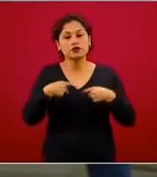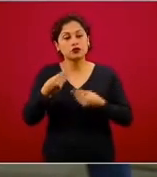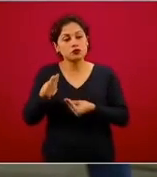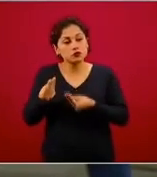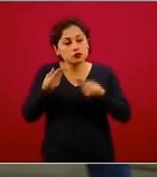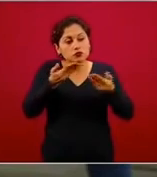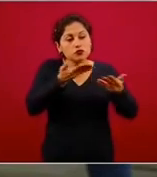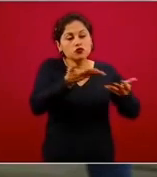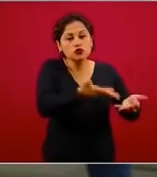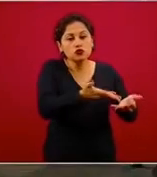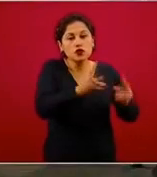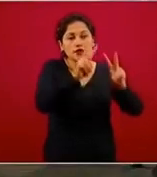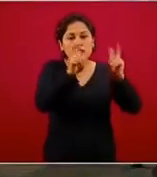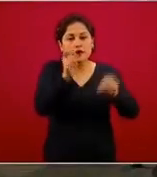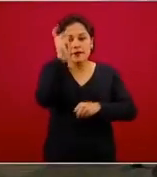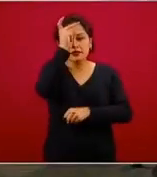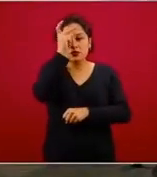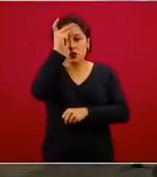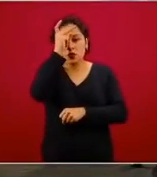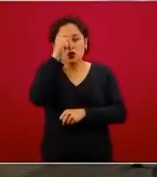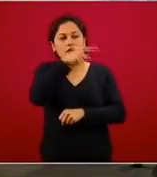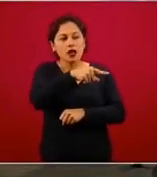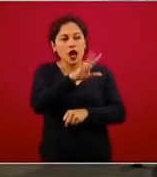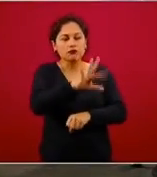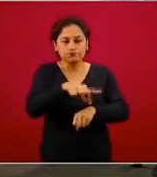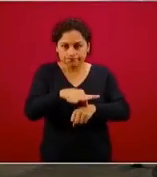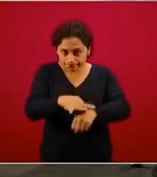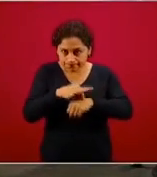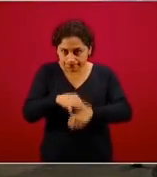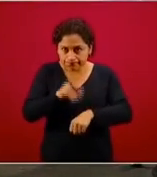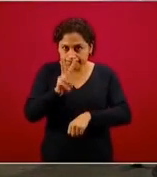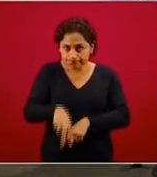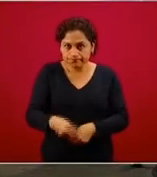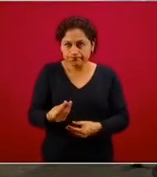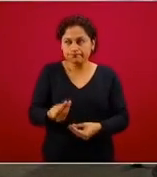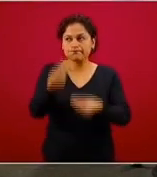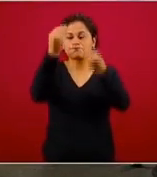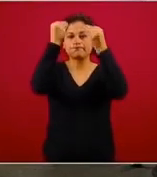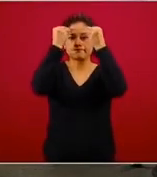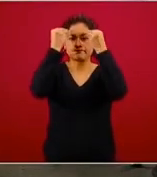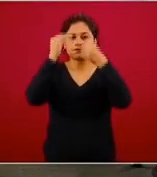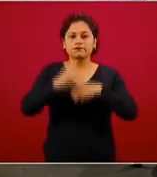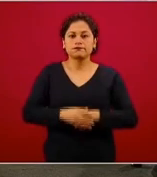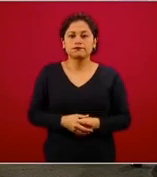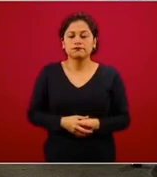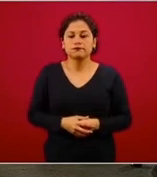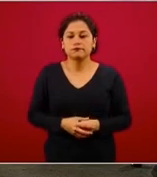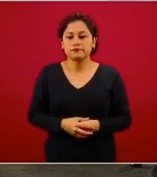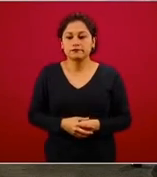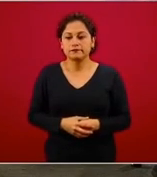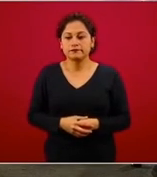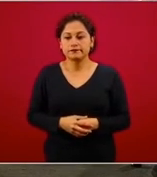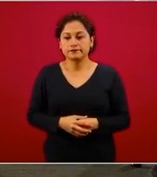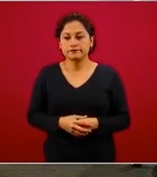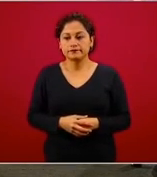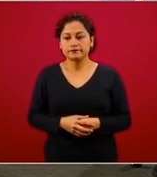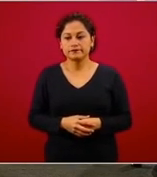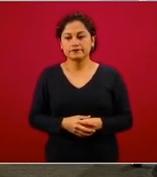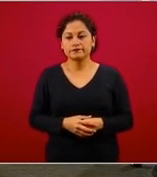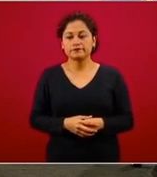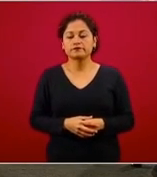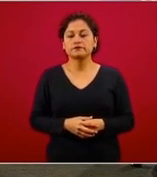strategy to, in a tangible way, help people with their mental Gracias, health? doctor. Thank you. Hay antecedentes, exacto.